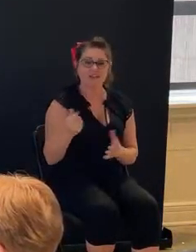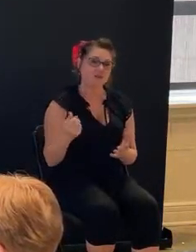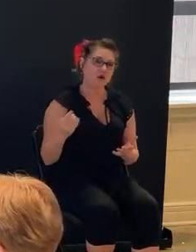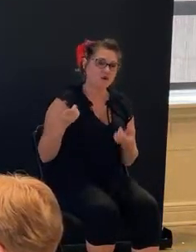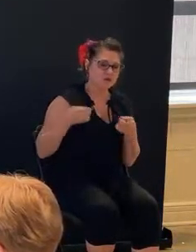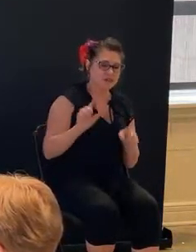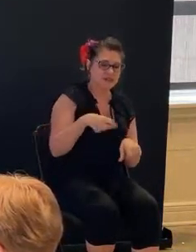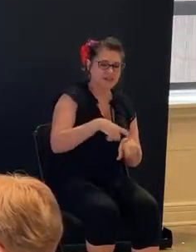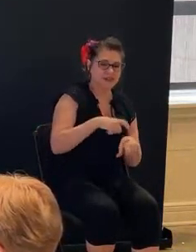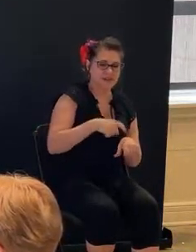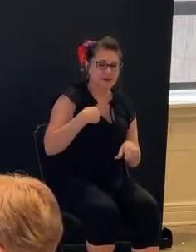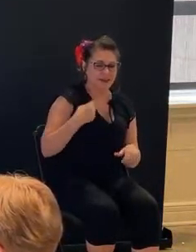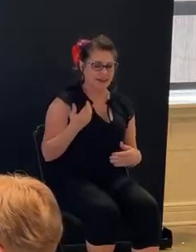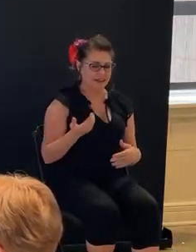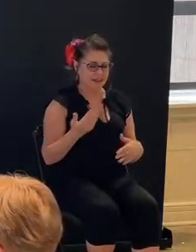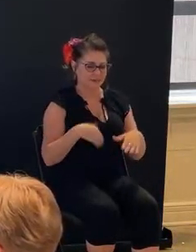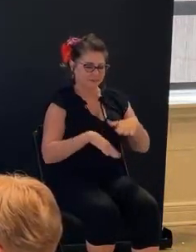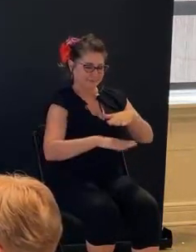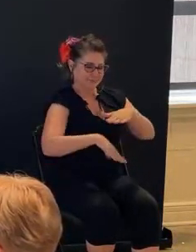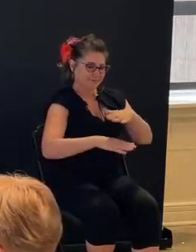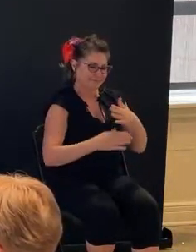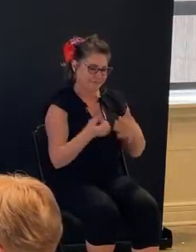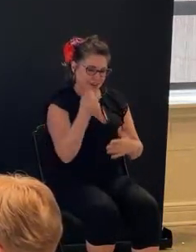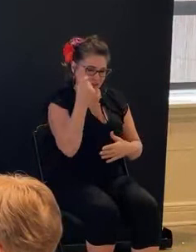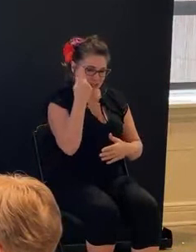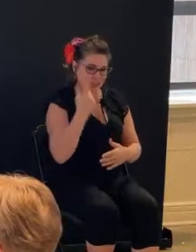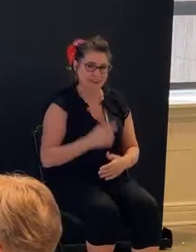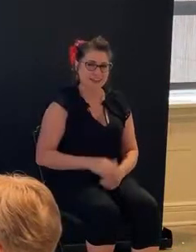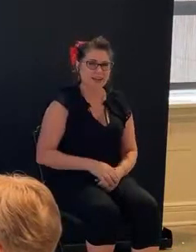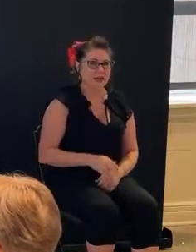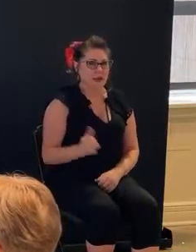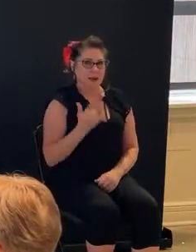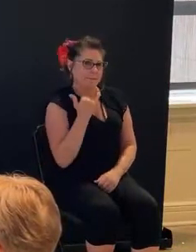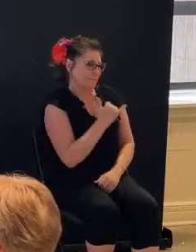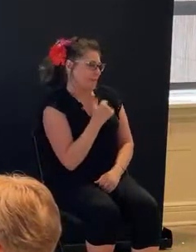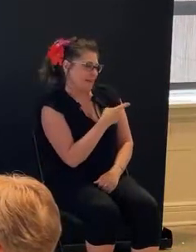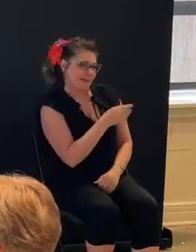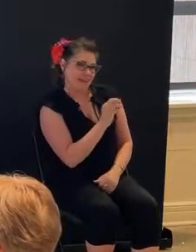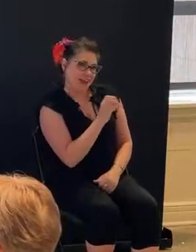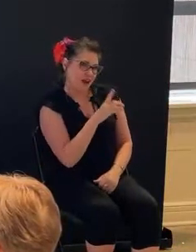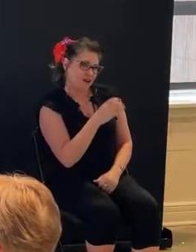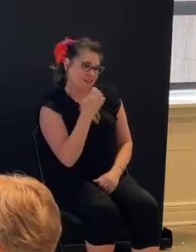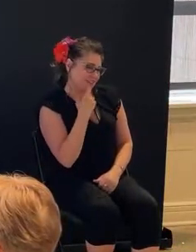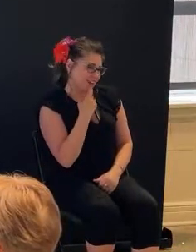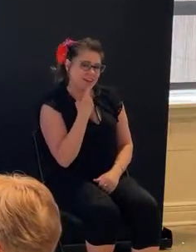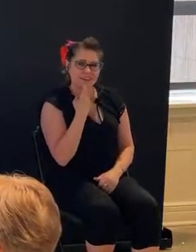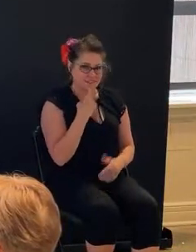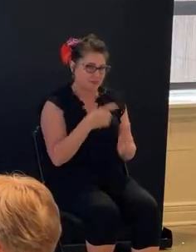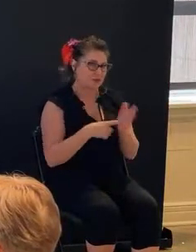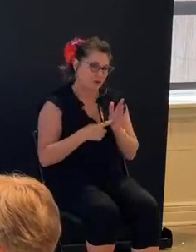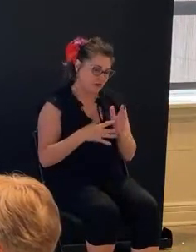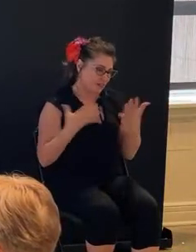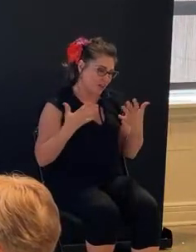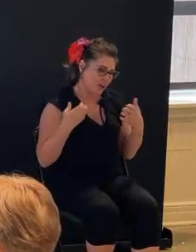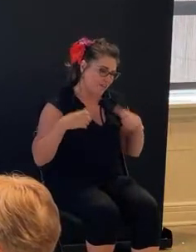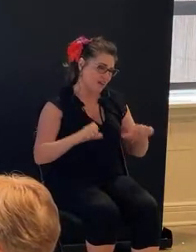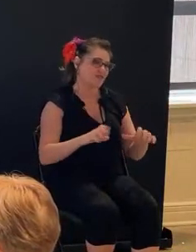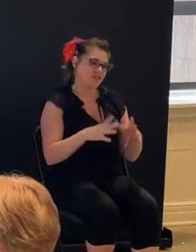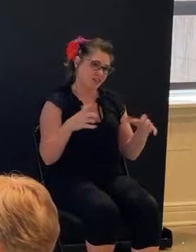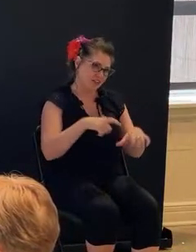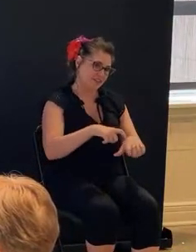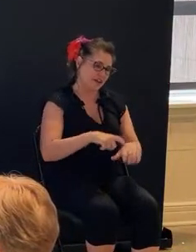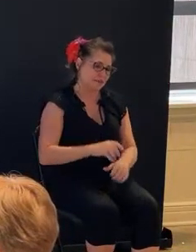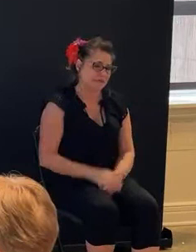of a baseline of understanding, but it's, as Eric said, it's hard. It takes a lot of time. It takes a lot of effort. And with